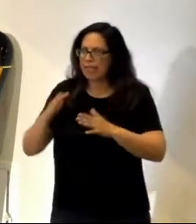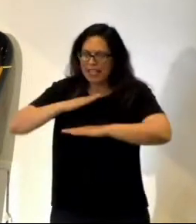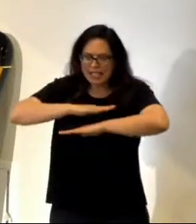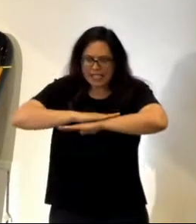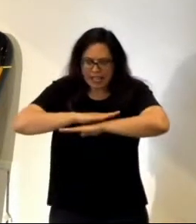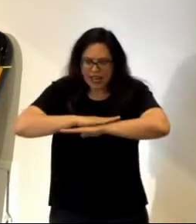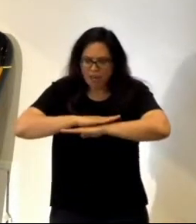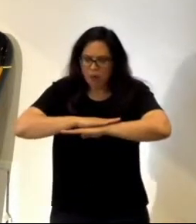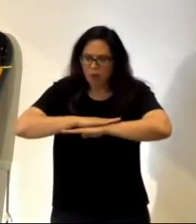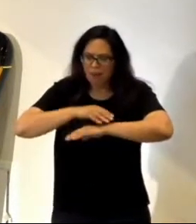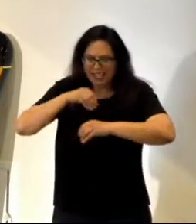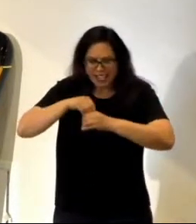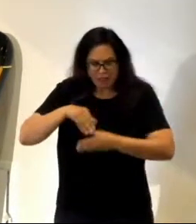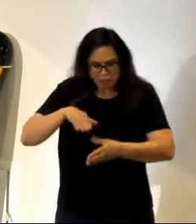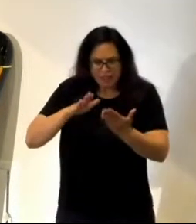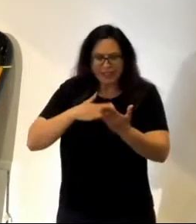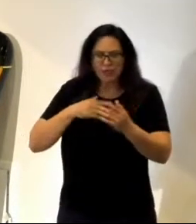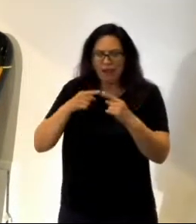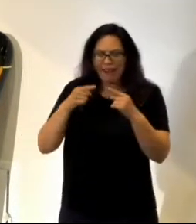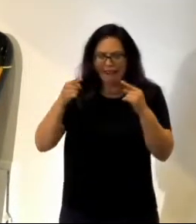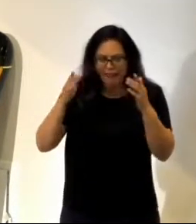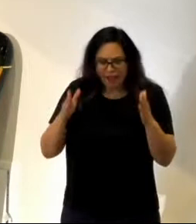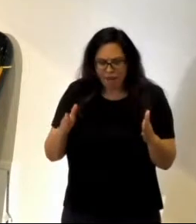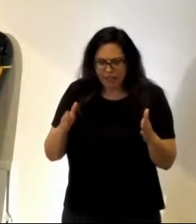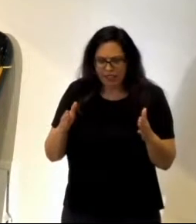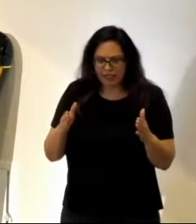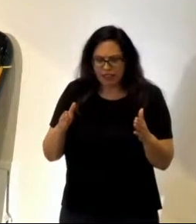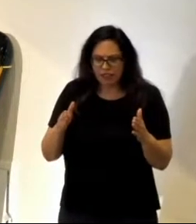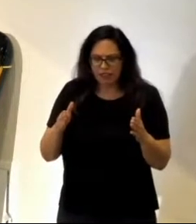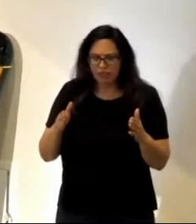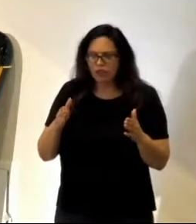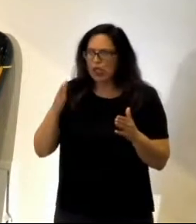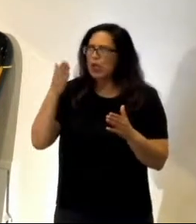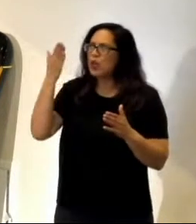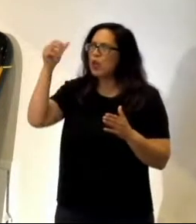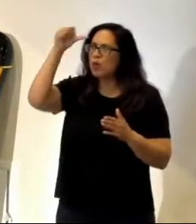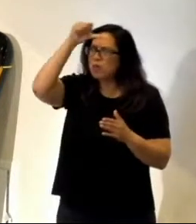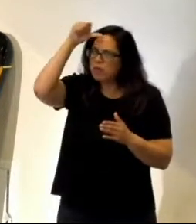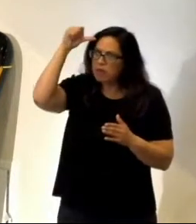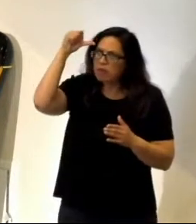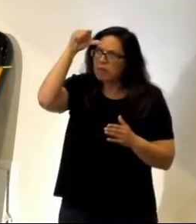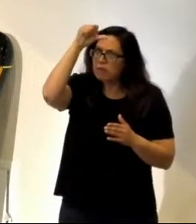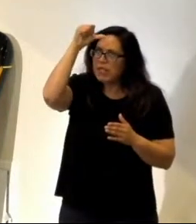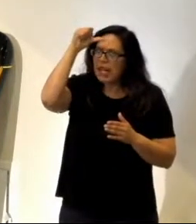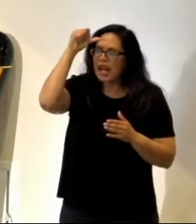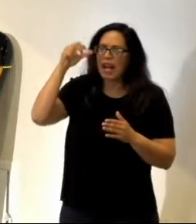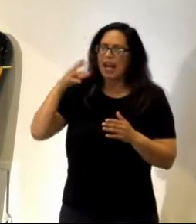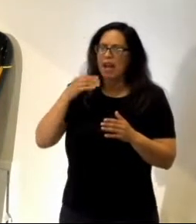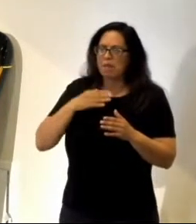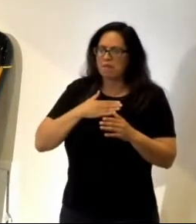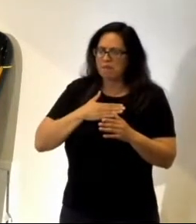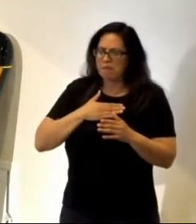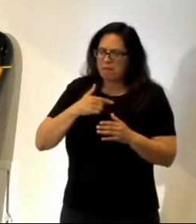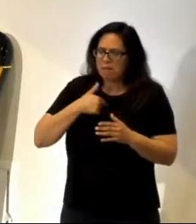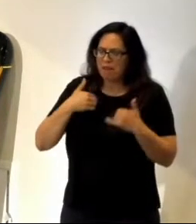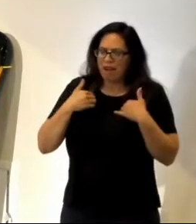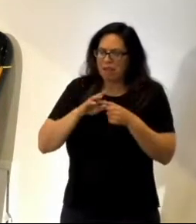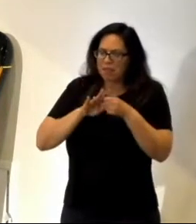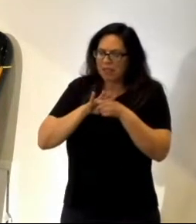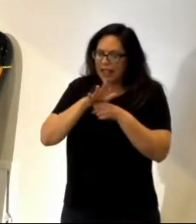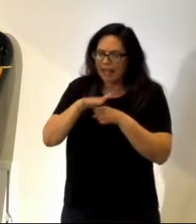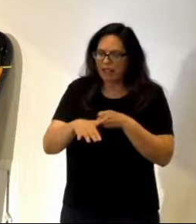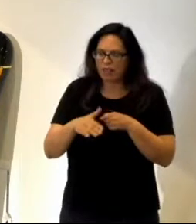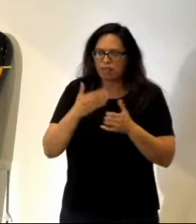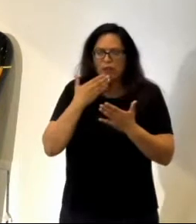enemies. You anoint my head with oil, my cup overflows. Surely goodness and mercy shall follow me all the